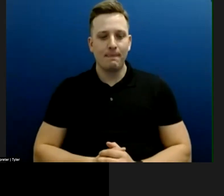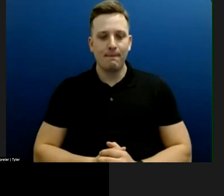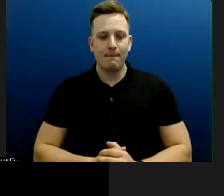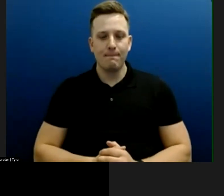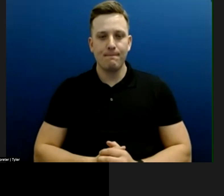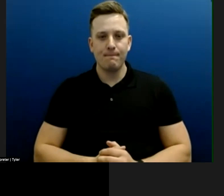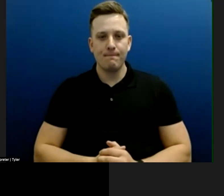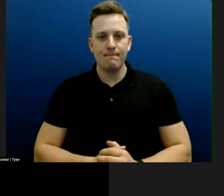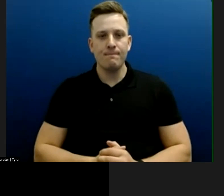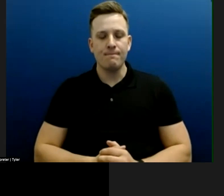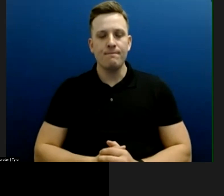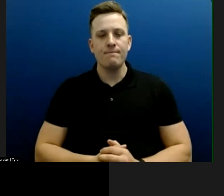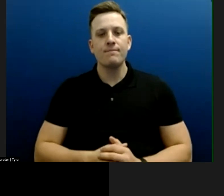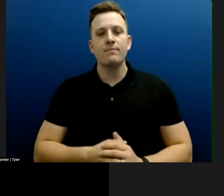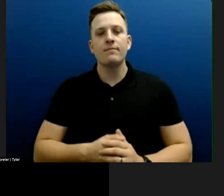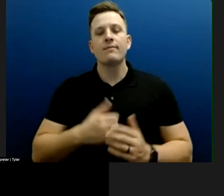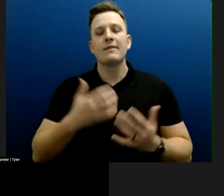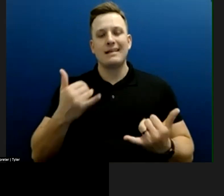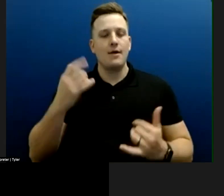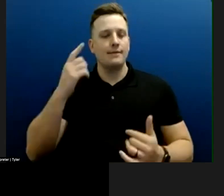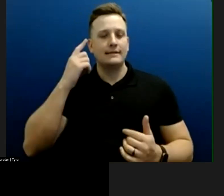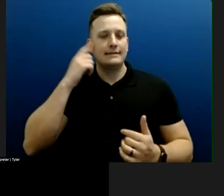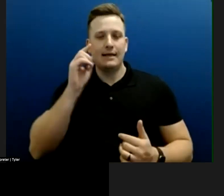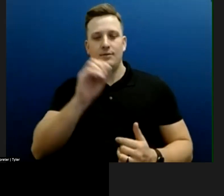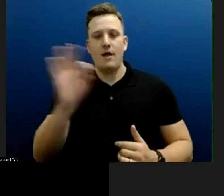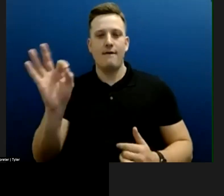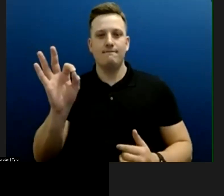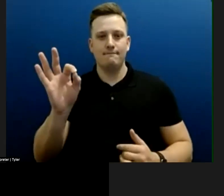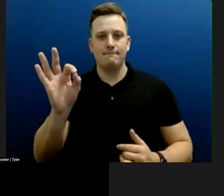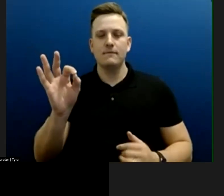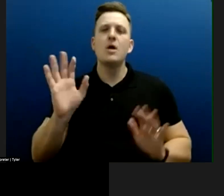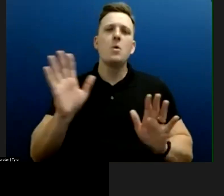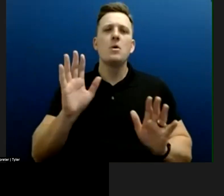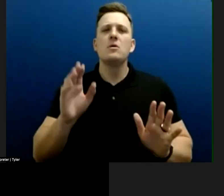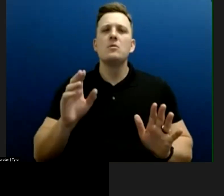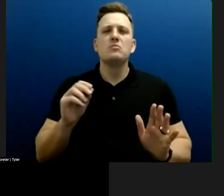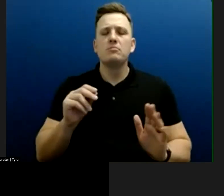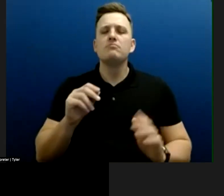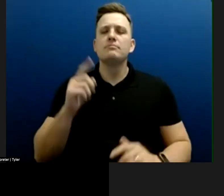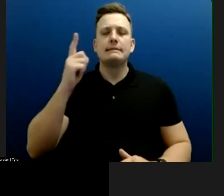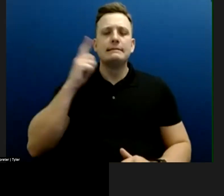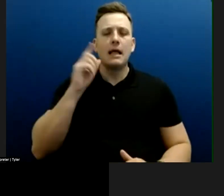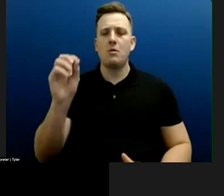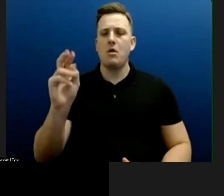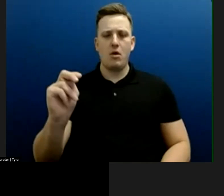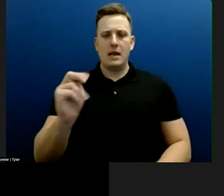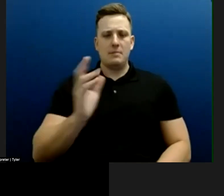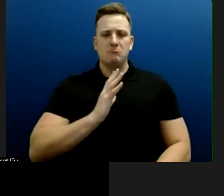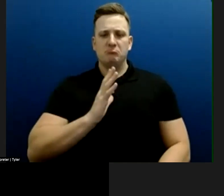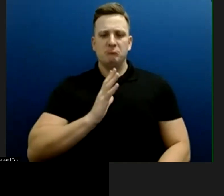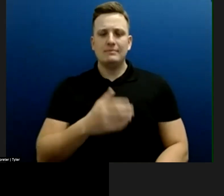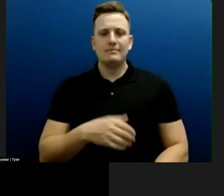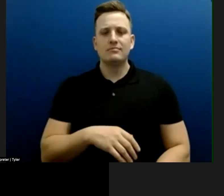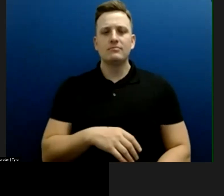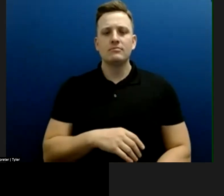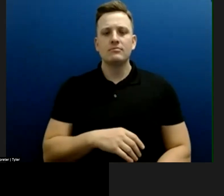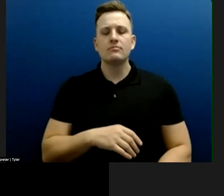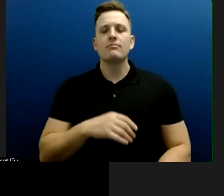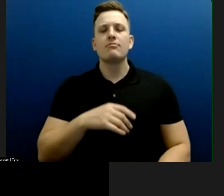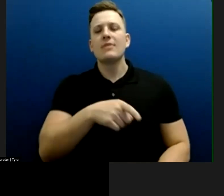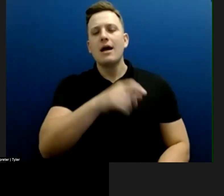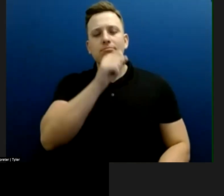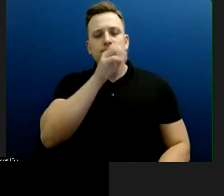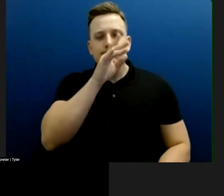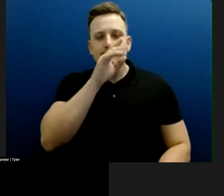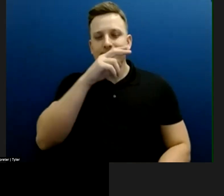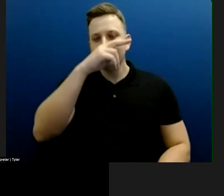I'll take the sound out so that we're really, oh no, I'll leave the sound on. It is Norwegian they're